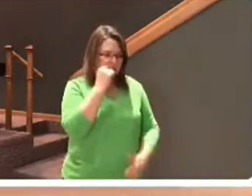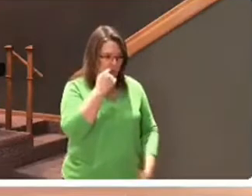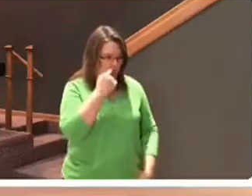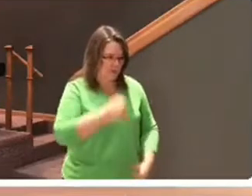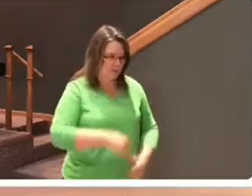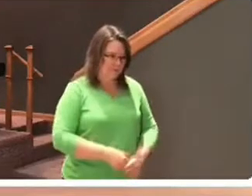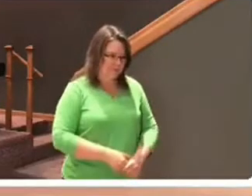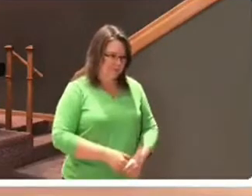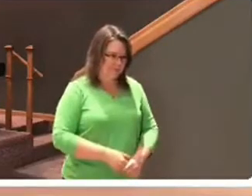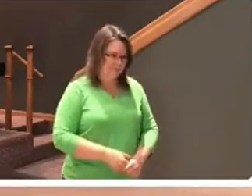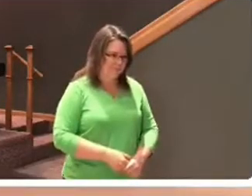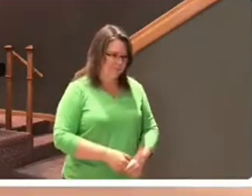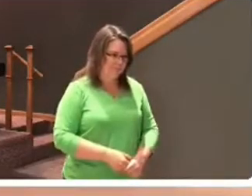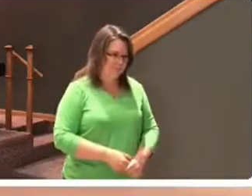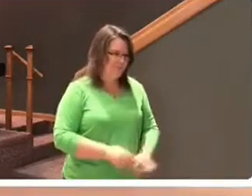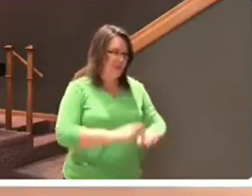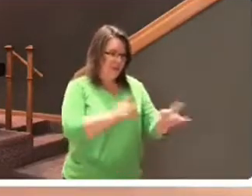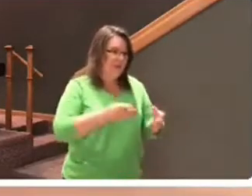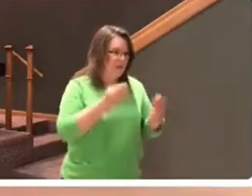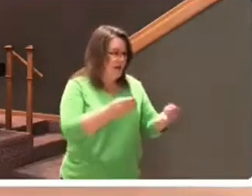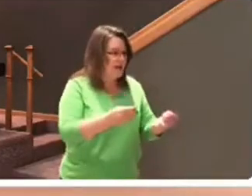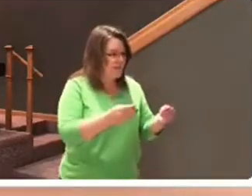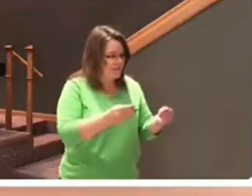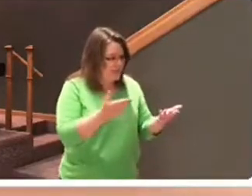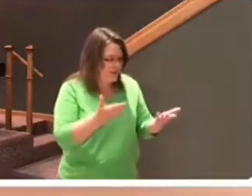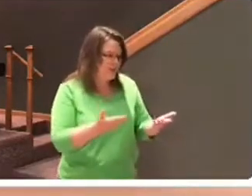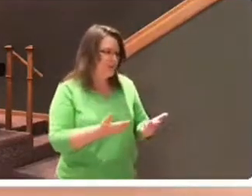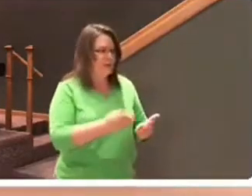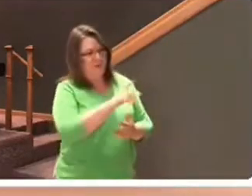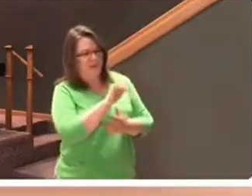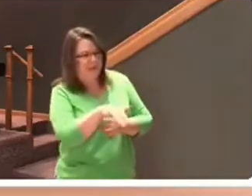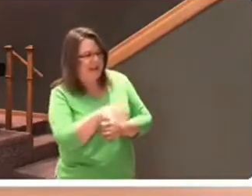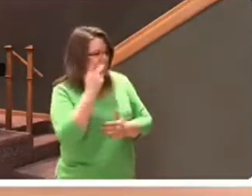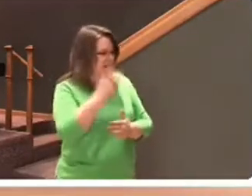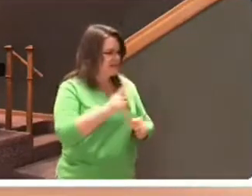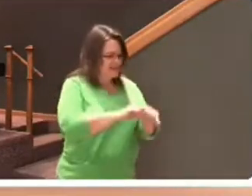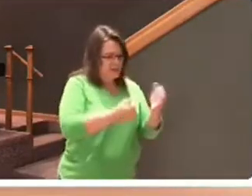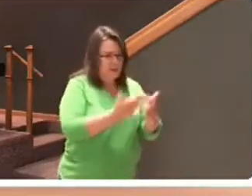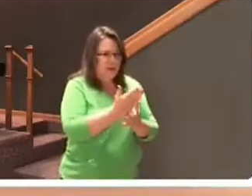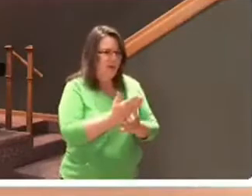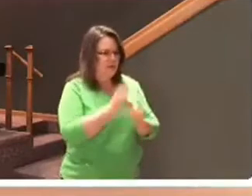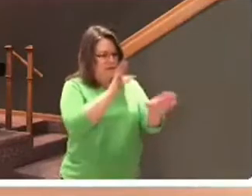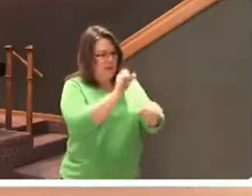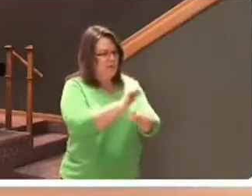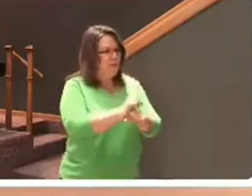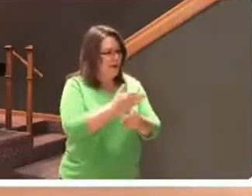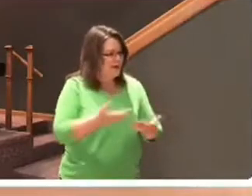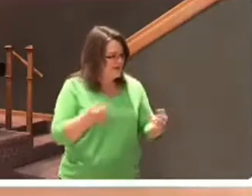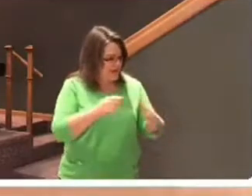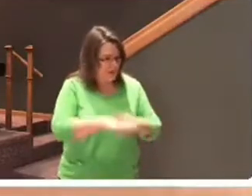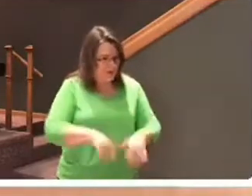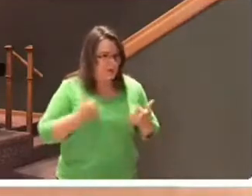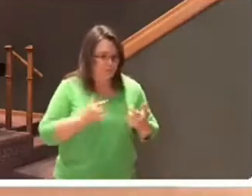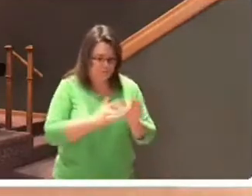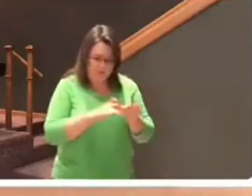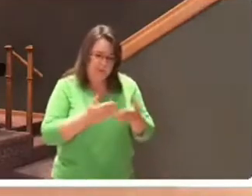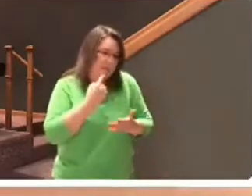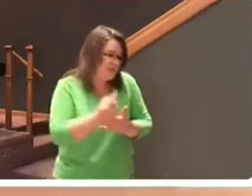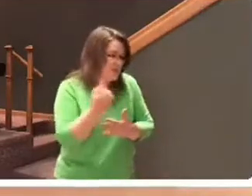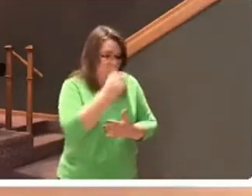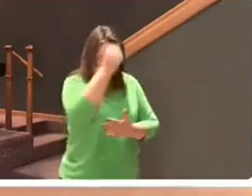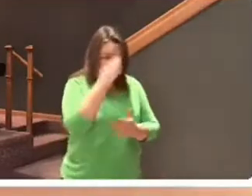bored. But I'm going to give you the key to see some real breakthrough and miraculous things happen in your life. You know, the Bible says that